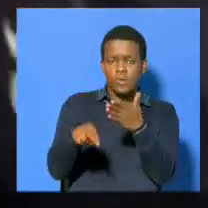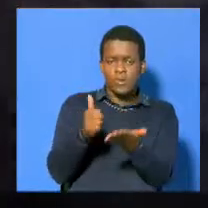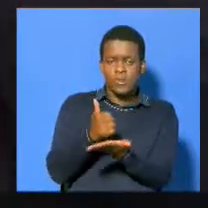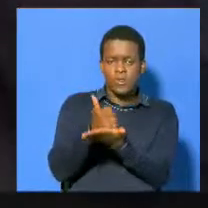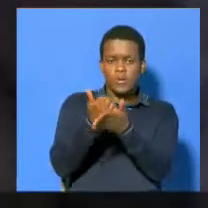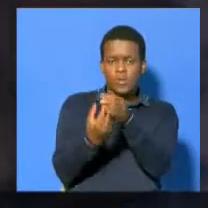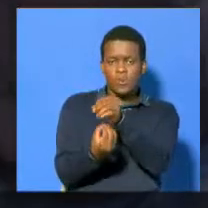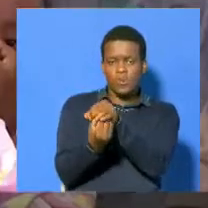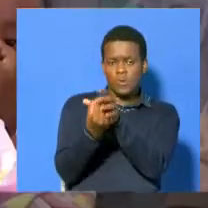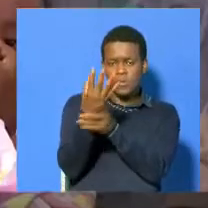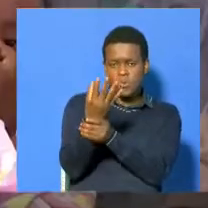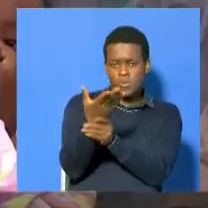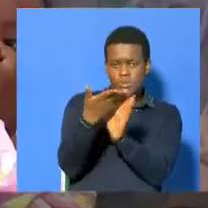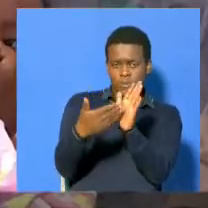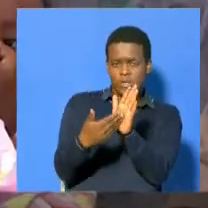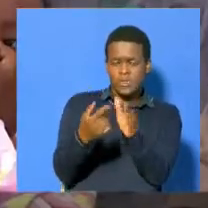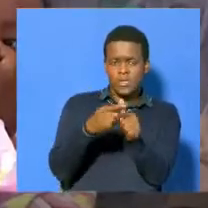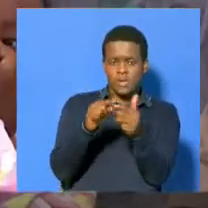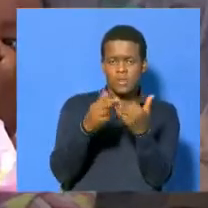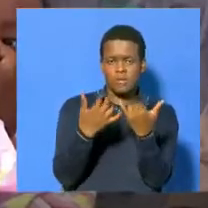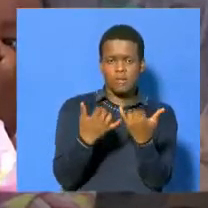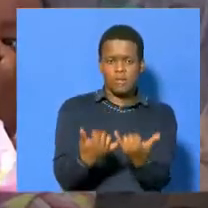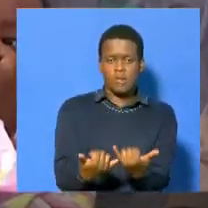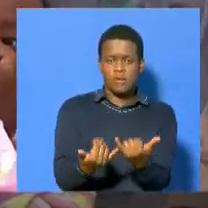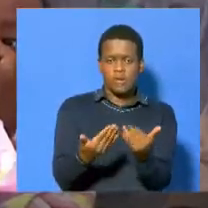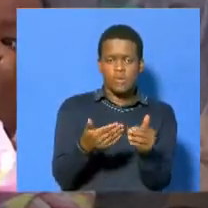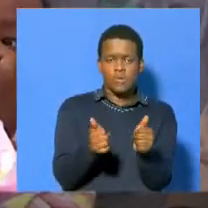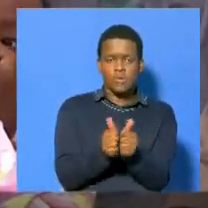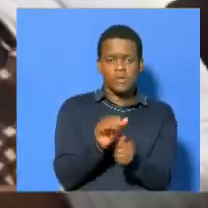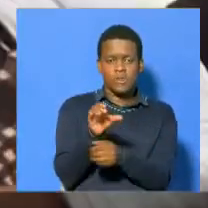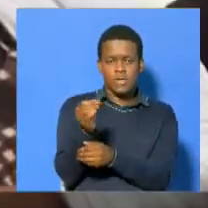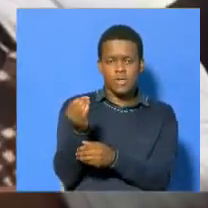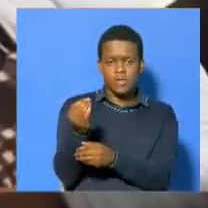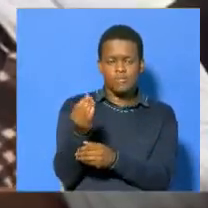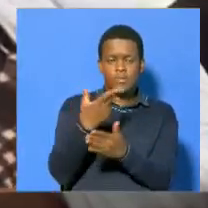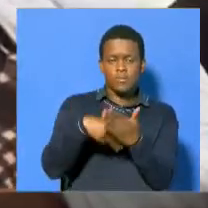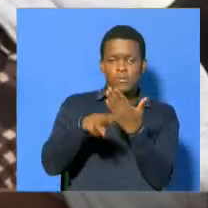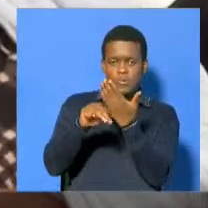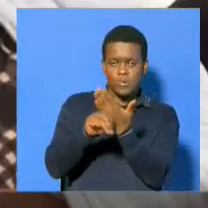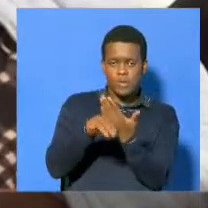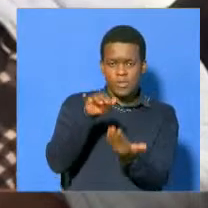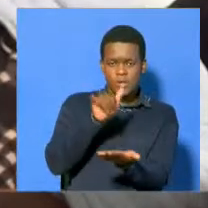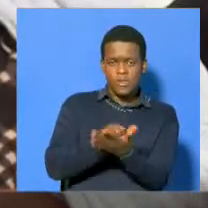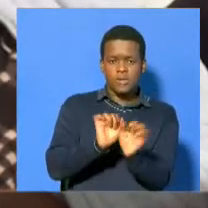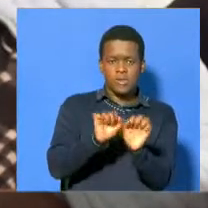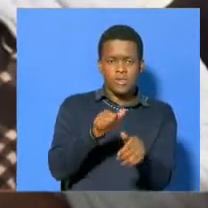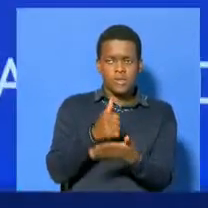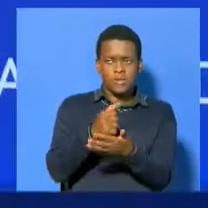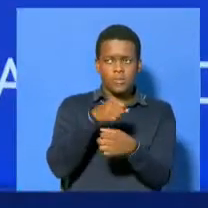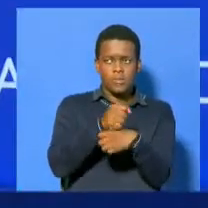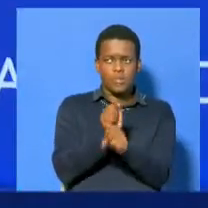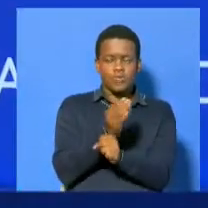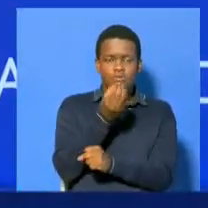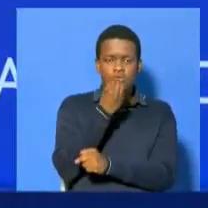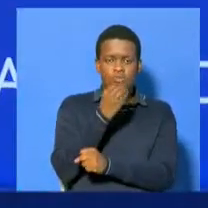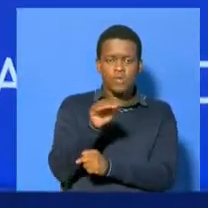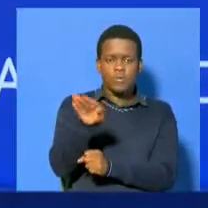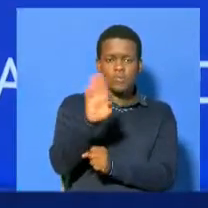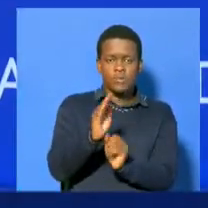vital sector by leveraging all available avenues to produce food for Botswana.